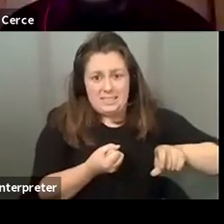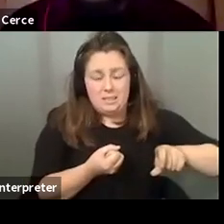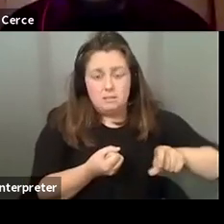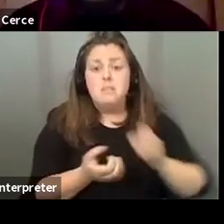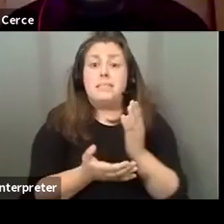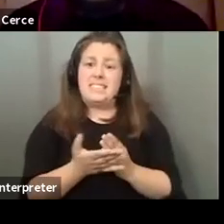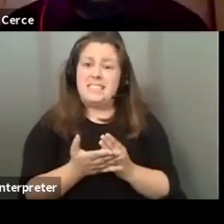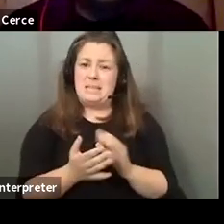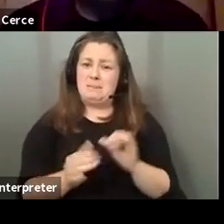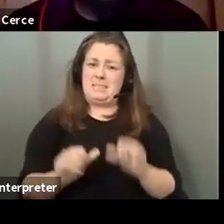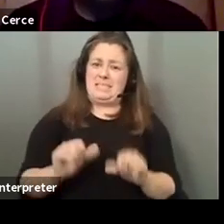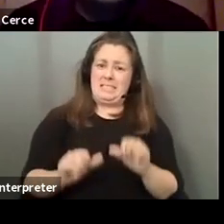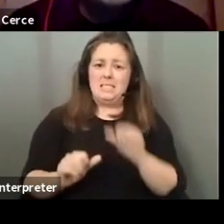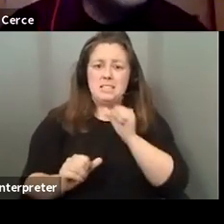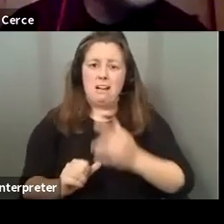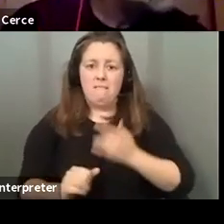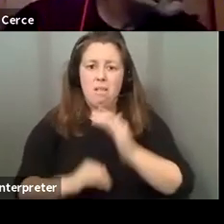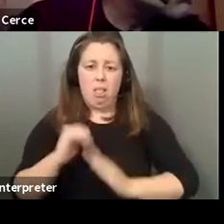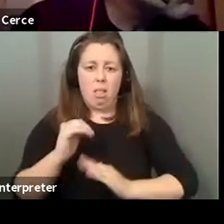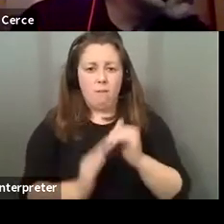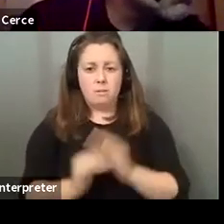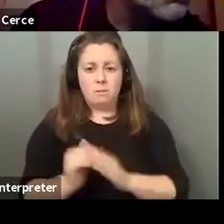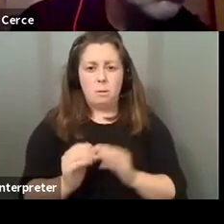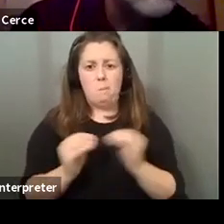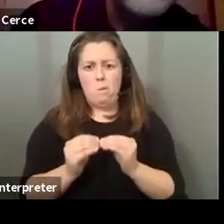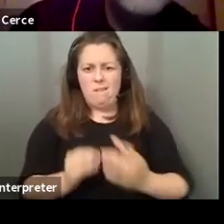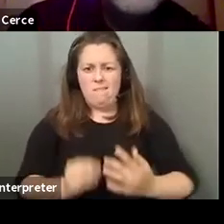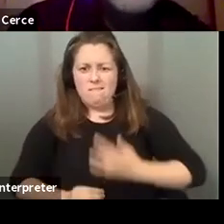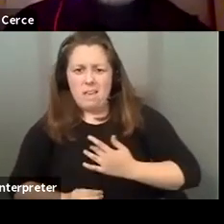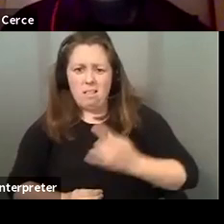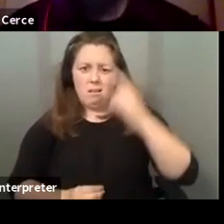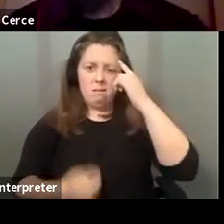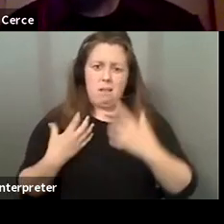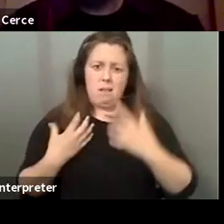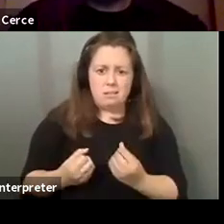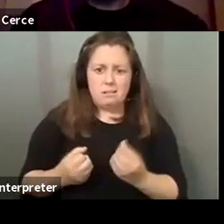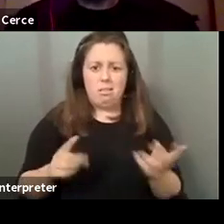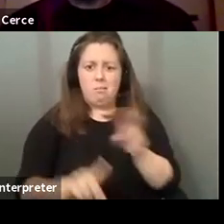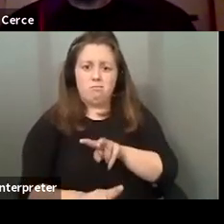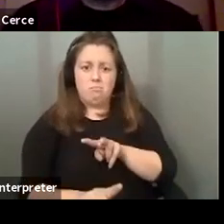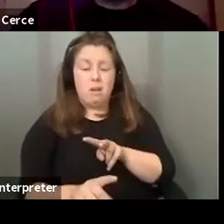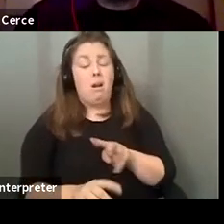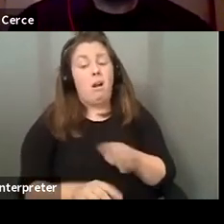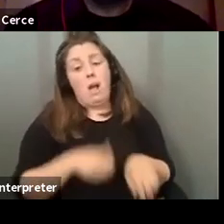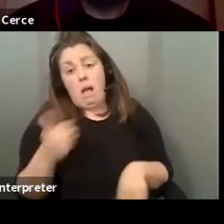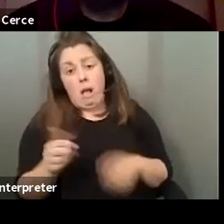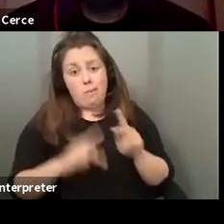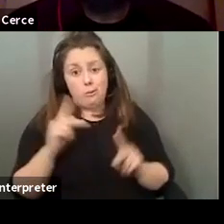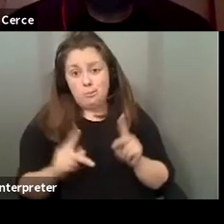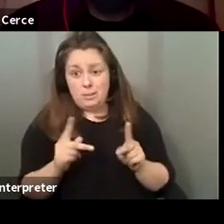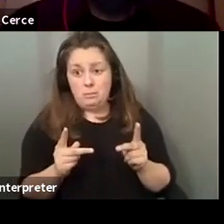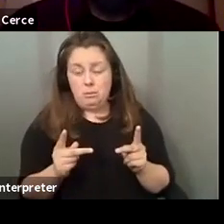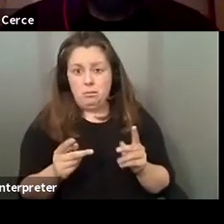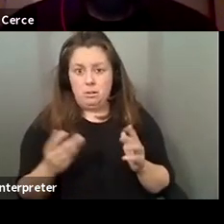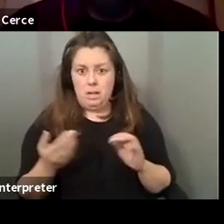feel comfortable. So more a combination of feeling and mental health, if you will. And then I think there's the, you know, how do I do this? And I don't